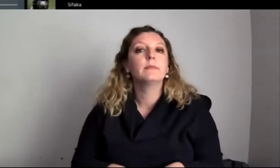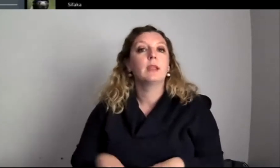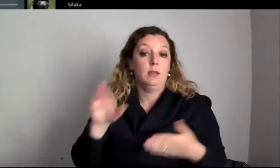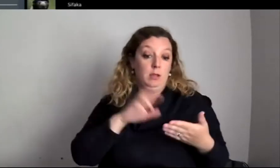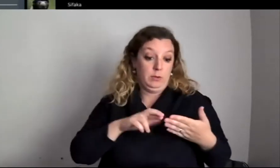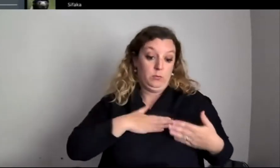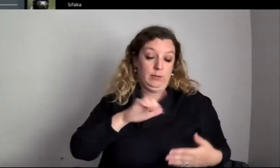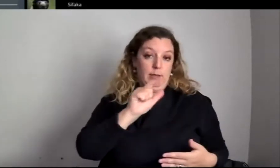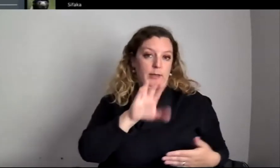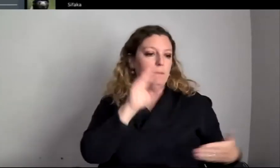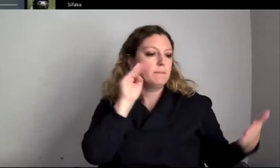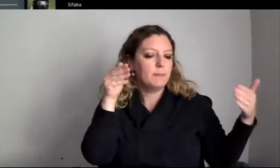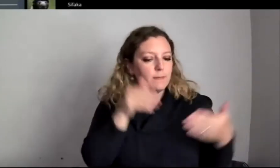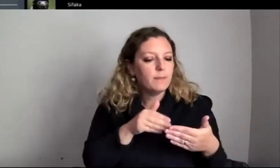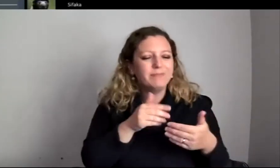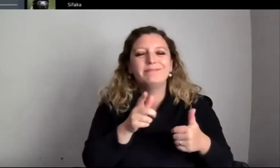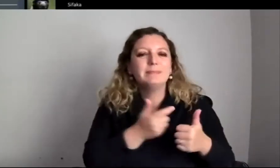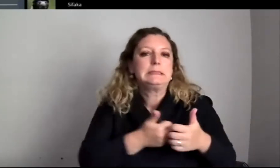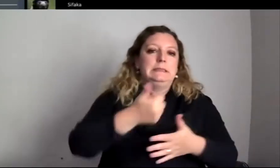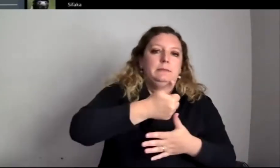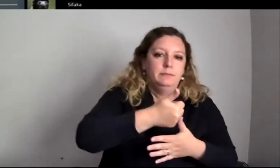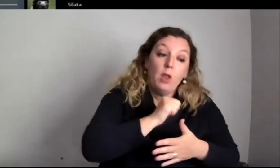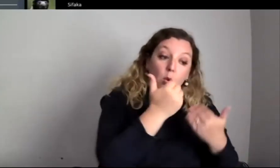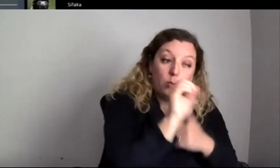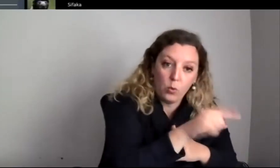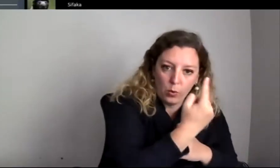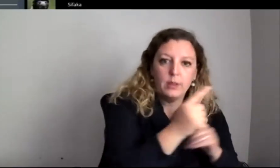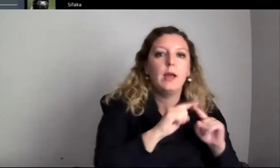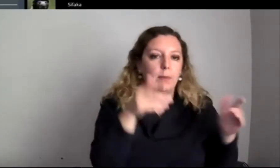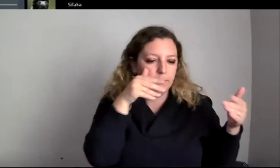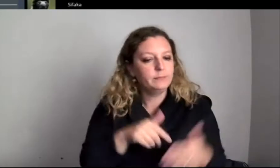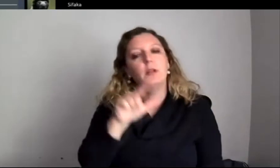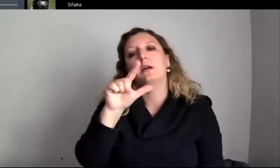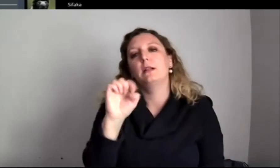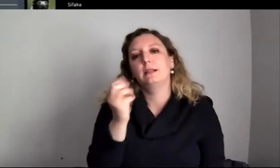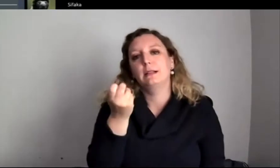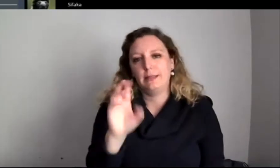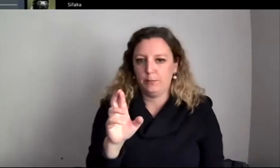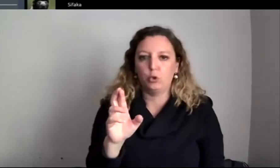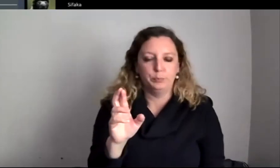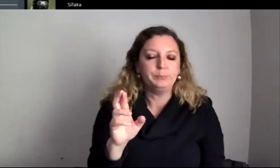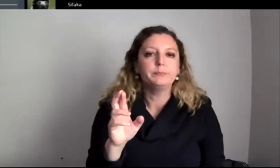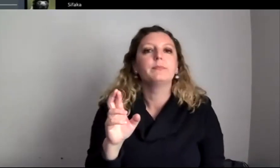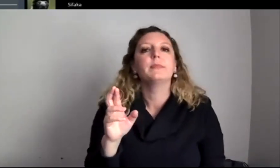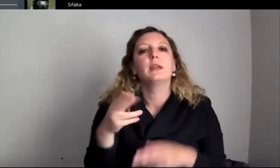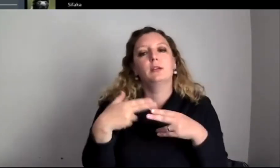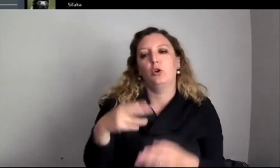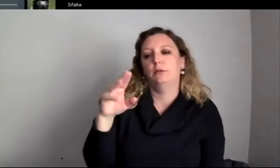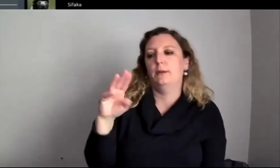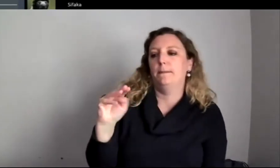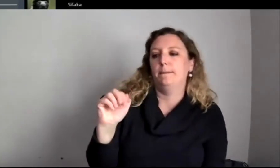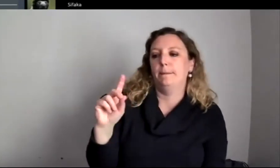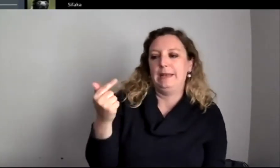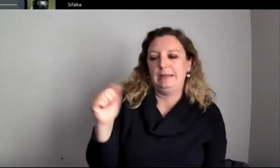my lab focuses primarily, though not exclusively, on the lemuriform primates, and these are commonly referred to as Madagascar's lemurs.